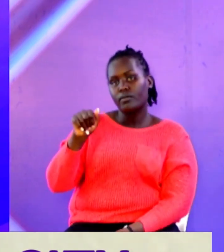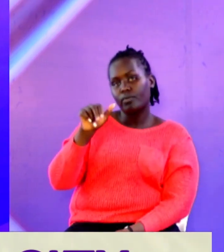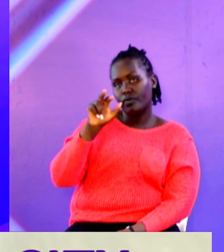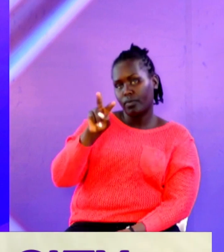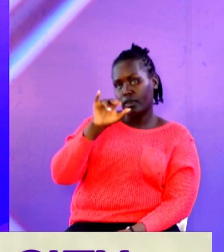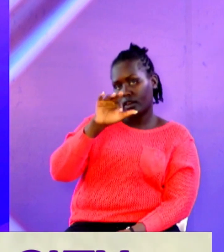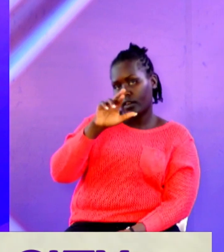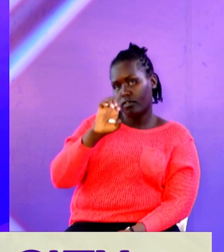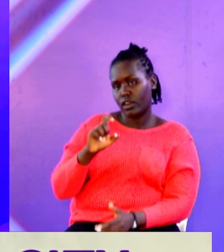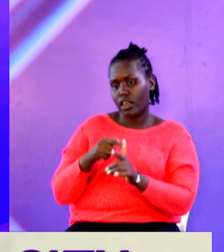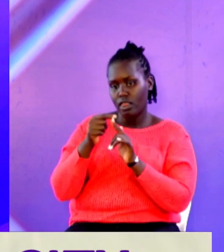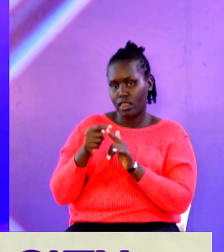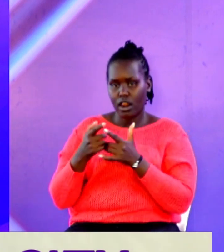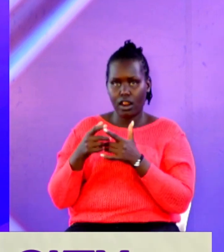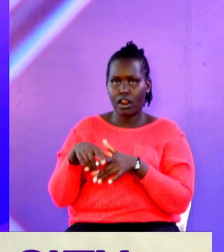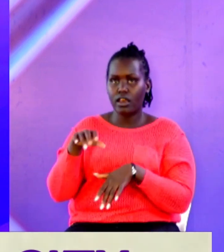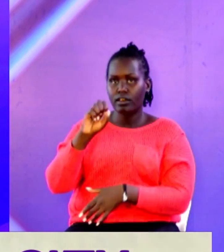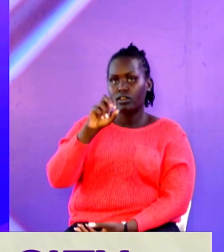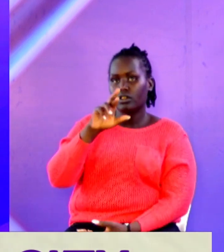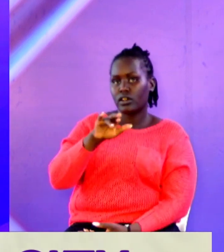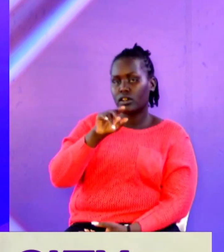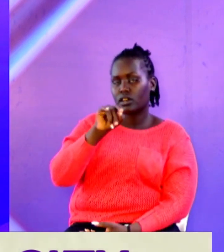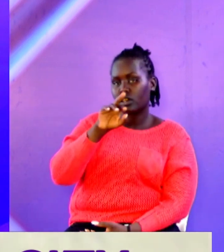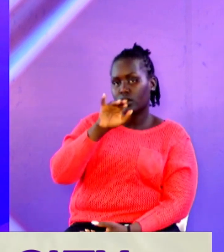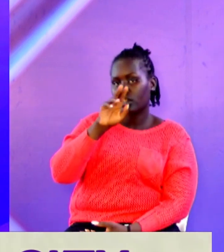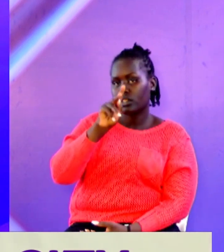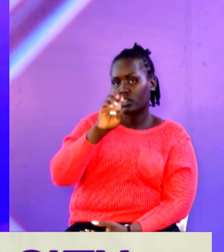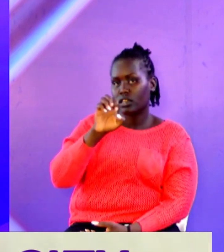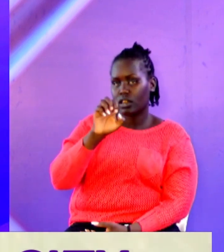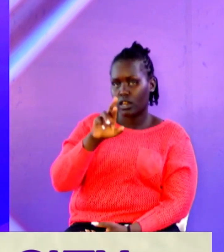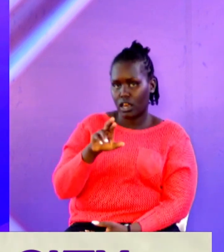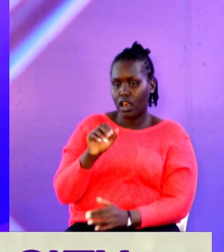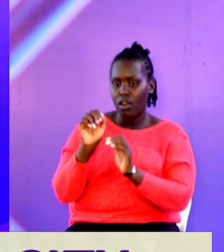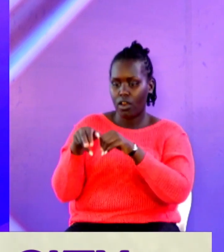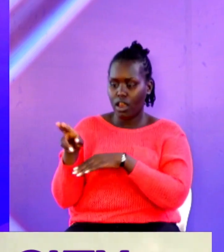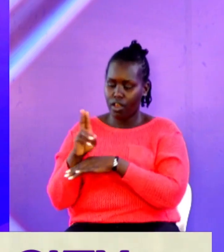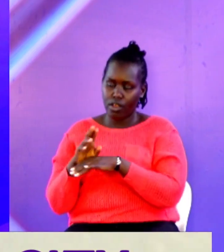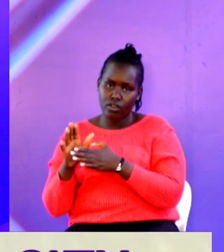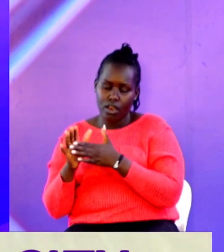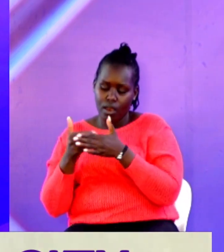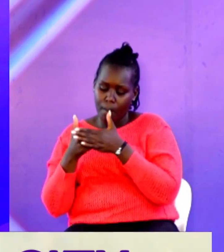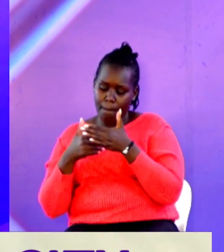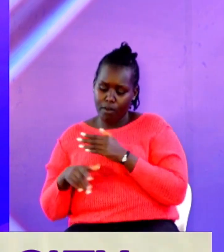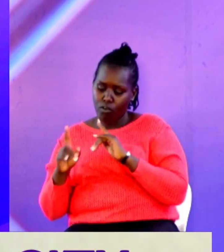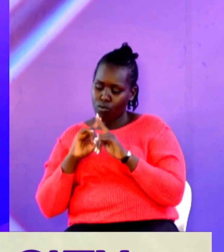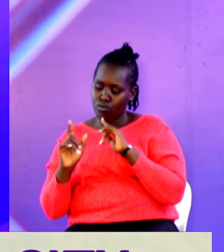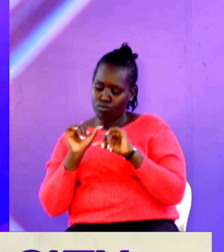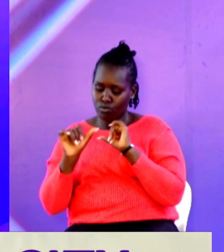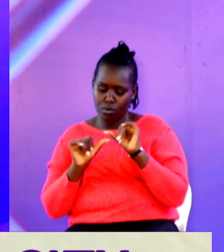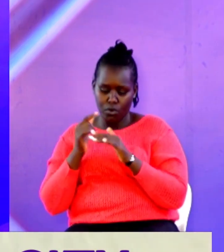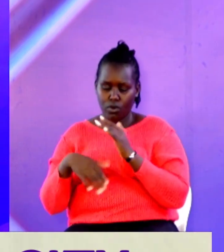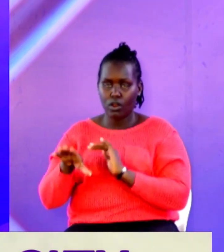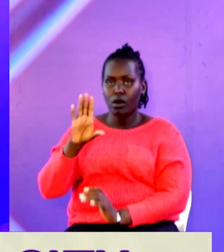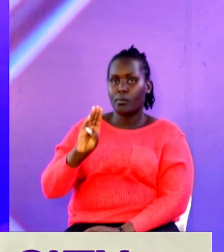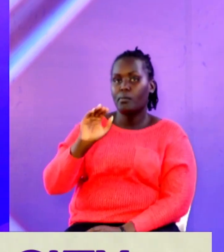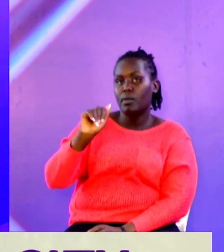our striker, we can manage to use Scriven. Then before we talk of